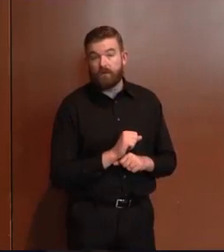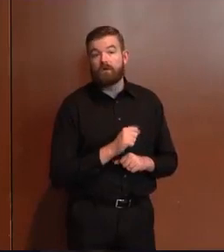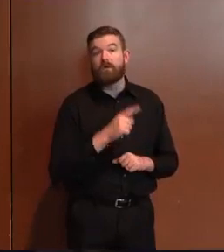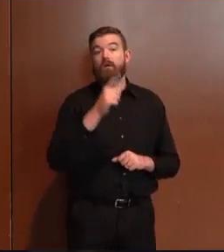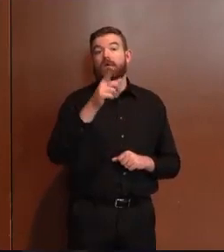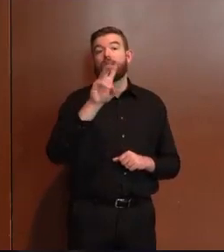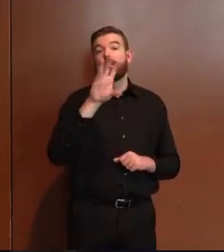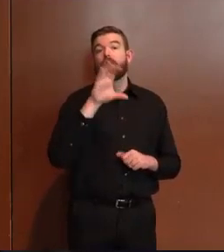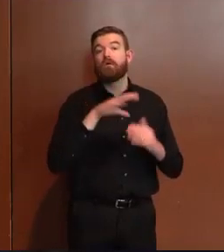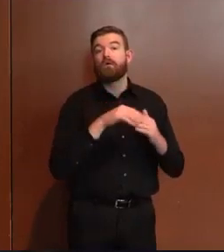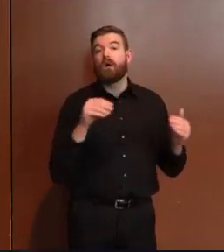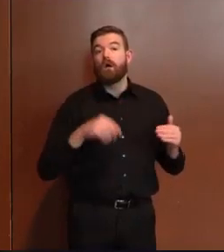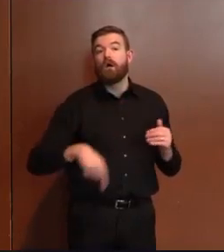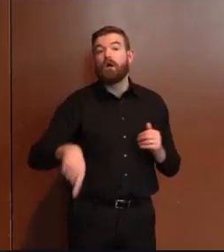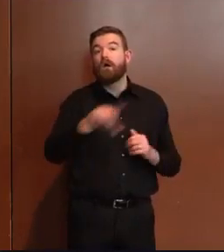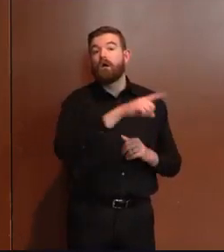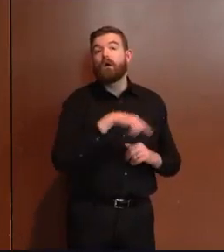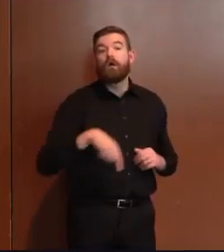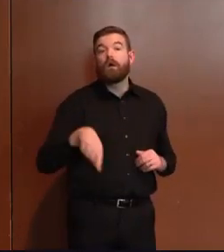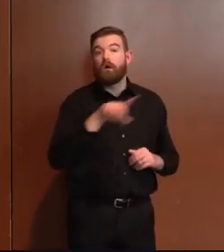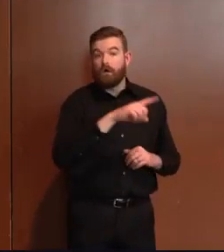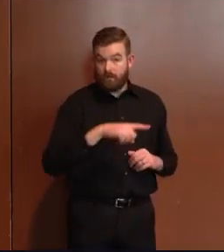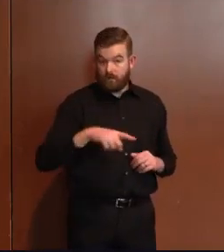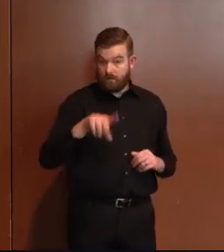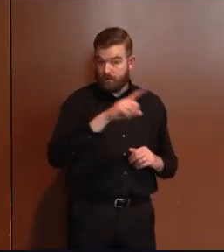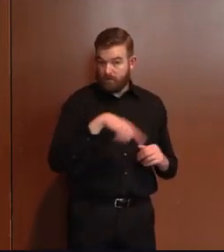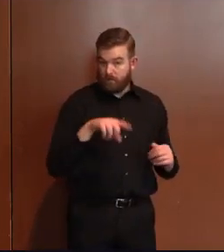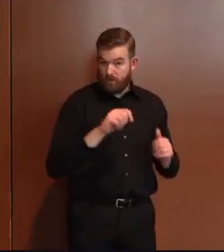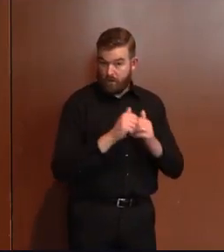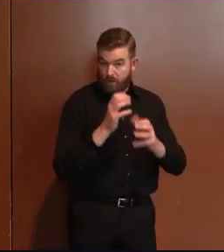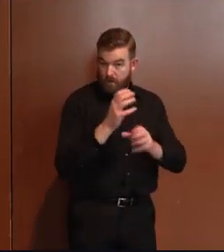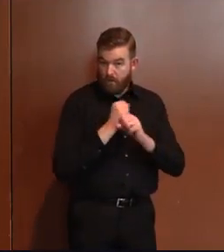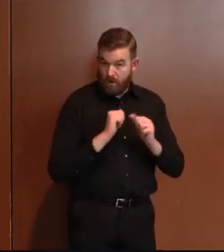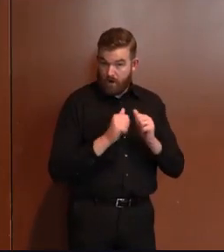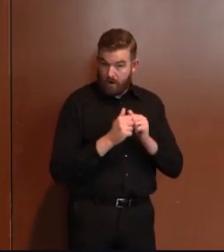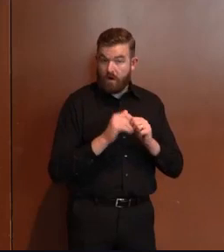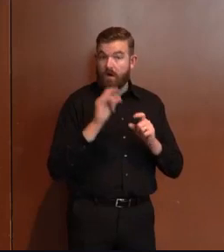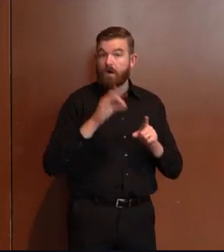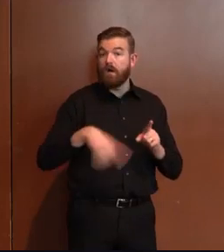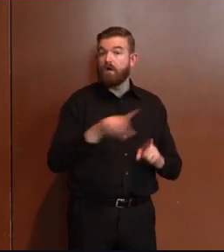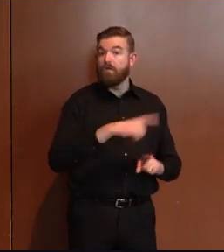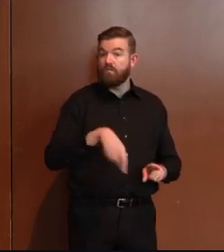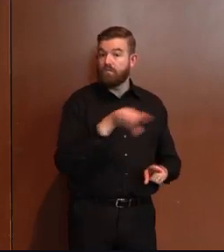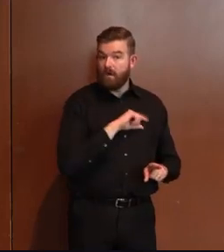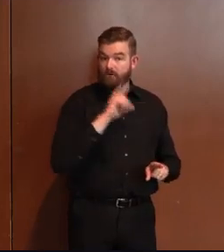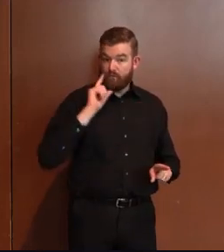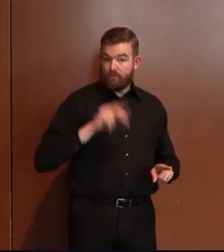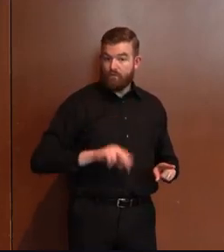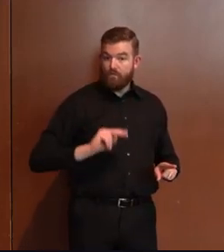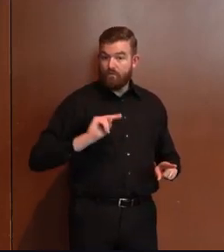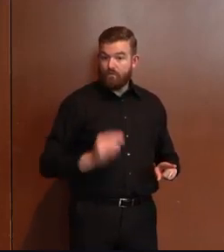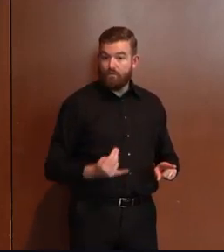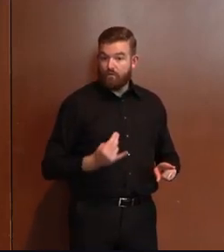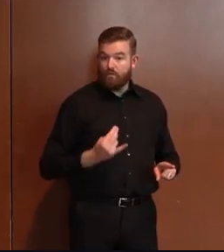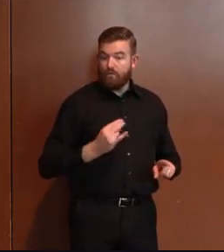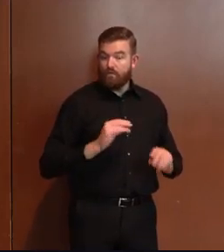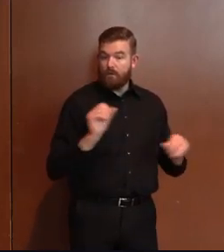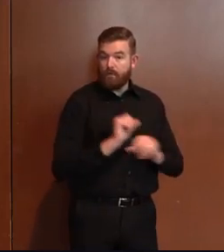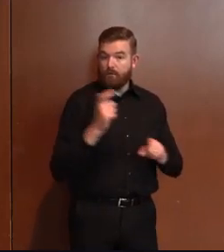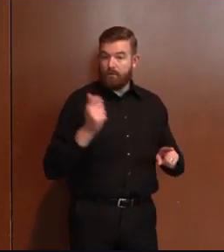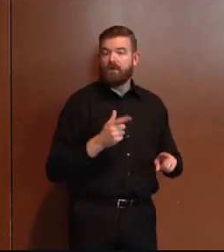nothing that anybody has to do. Once they're eligible and claiming, they will be able to get that $600 additional. As of right now, it is going out as a